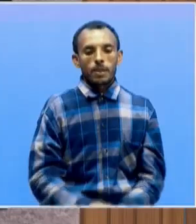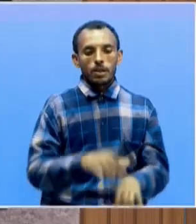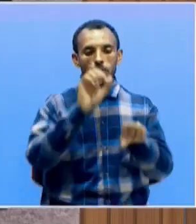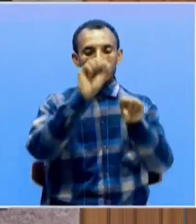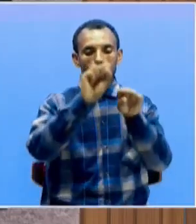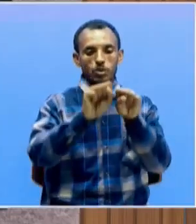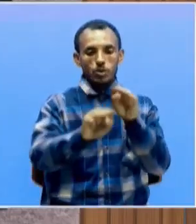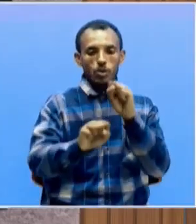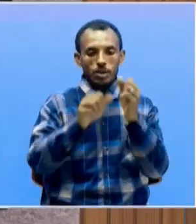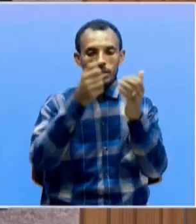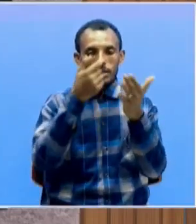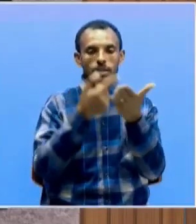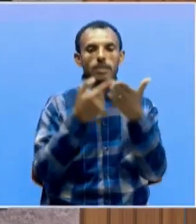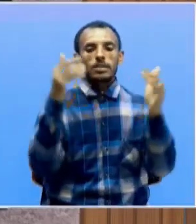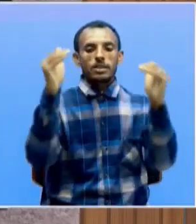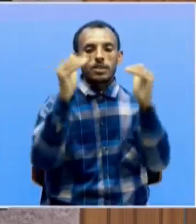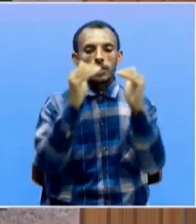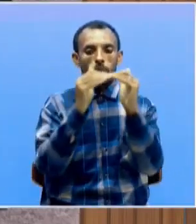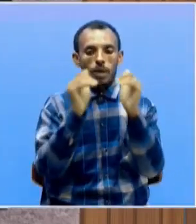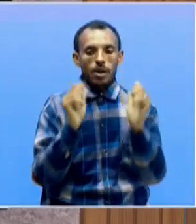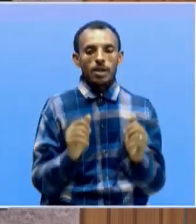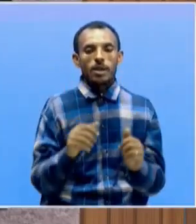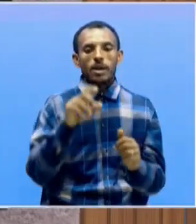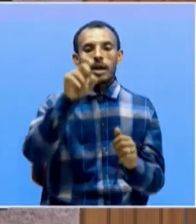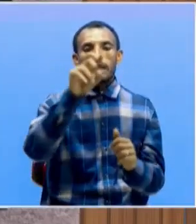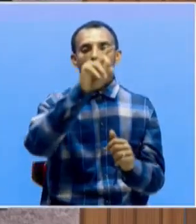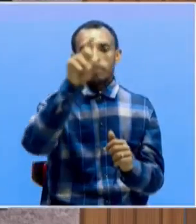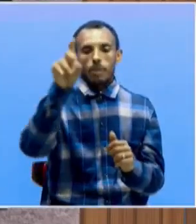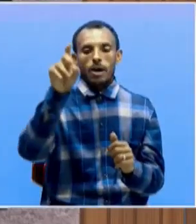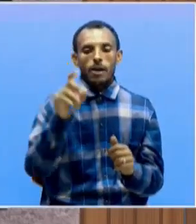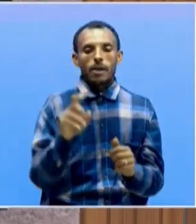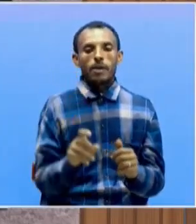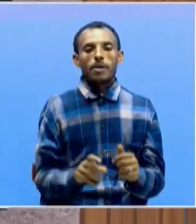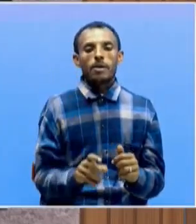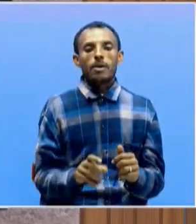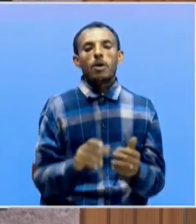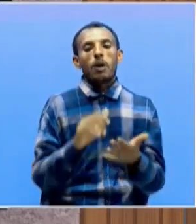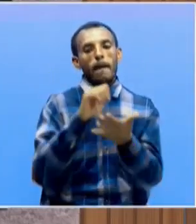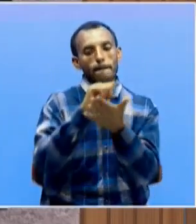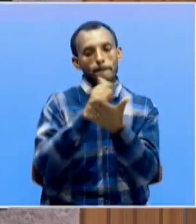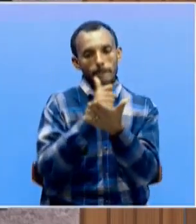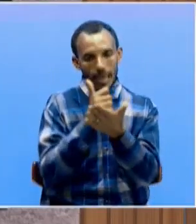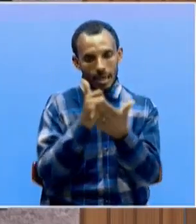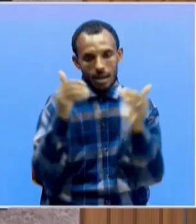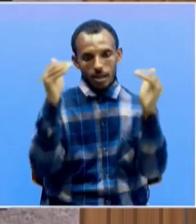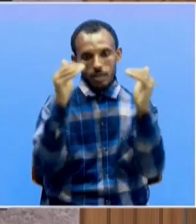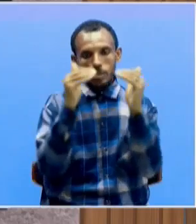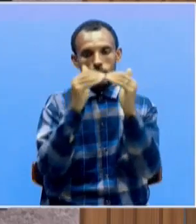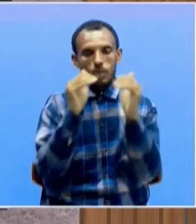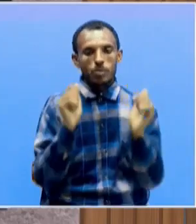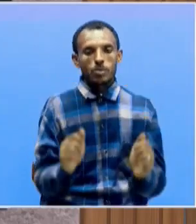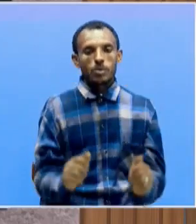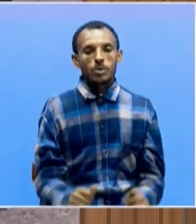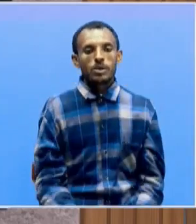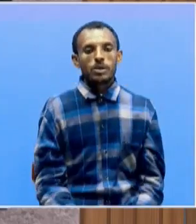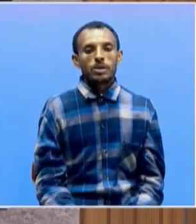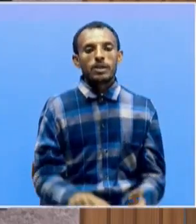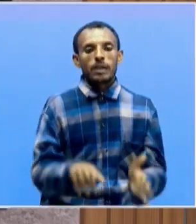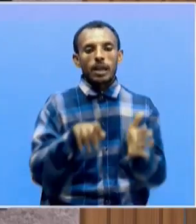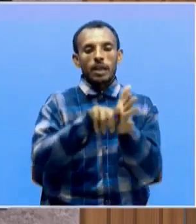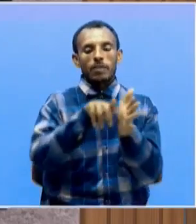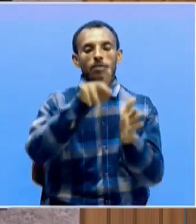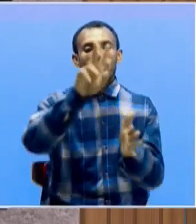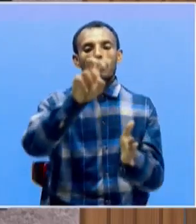So this will be equal to x bar, or mean is equal to, let's add these